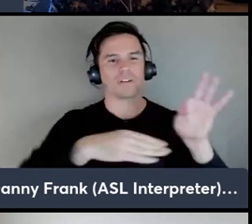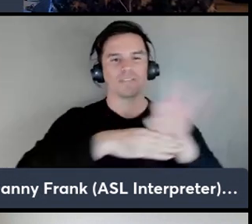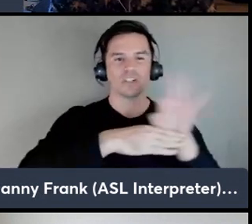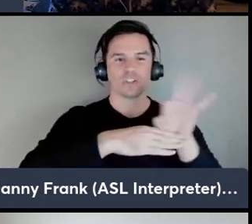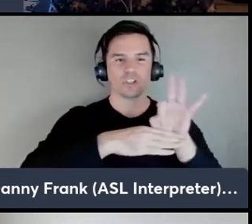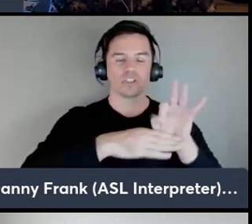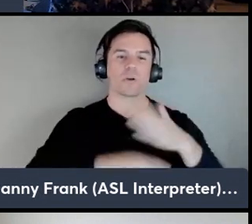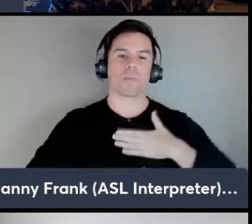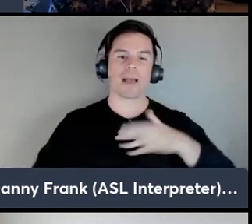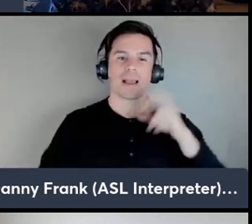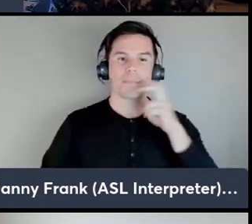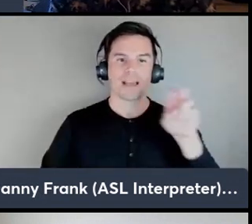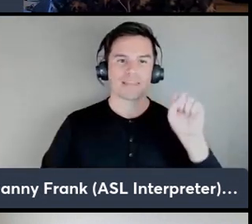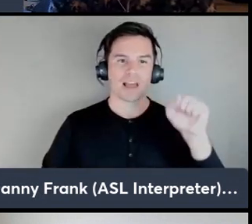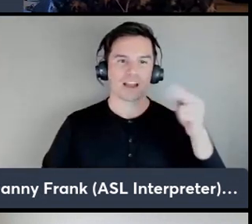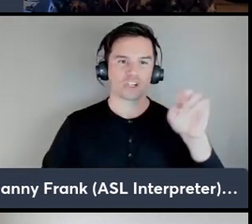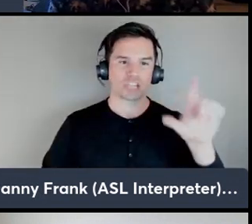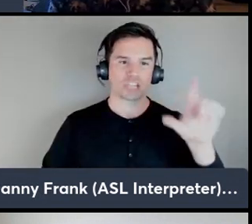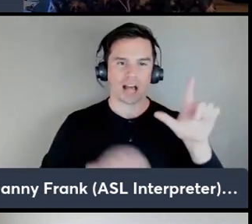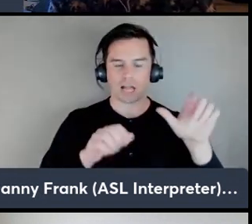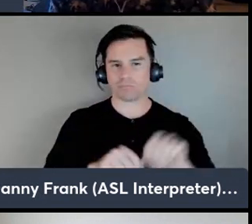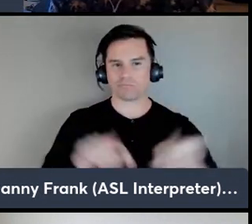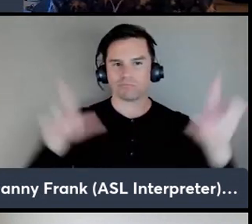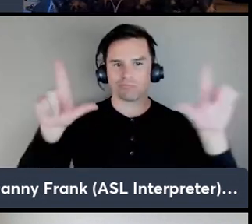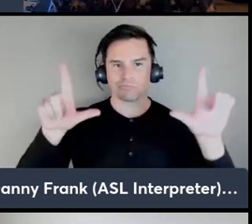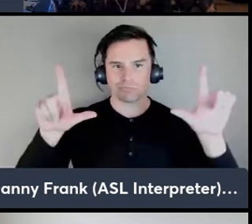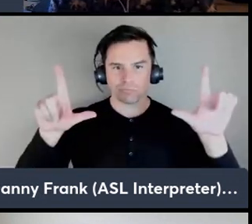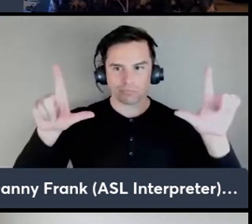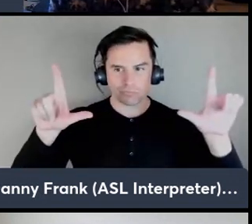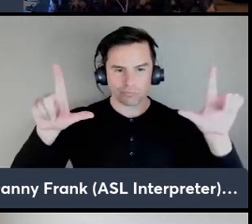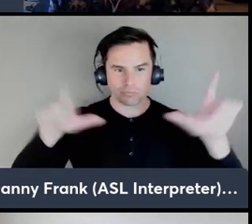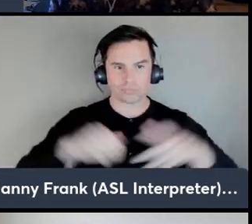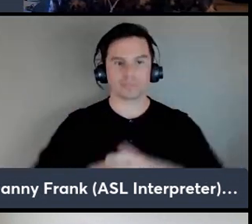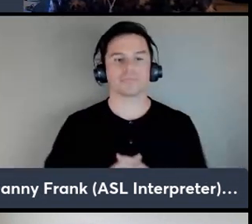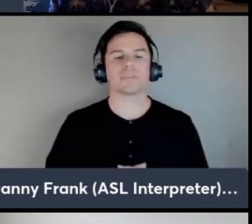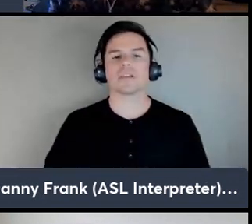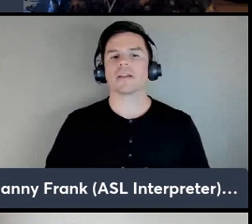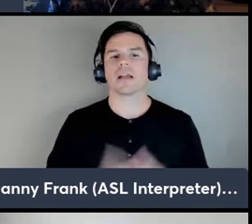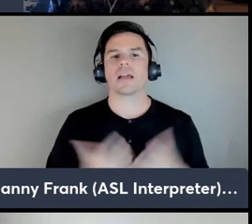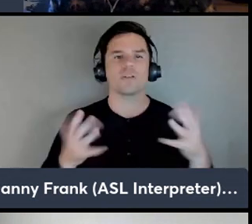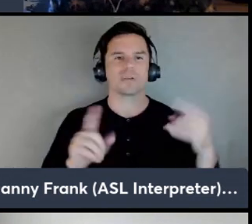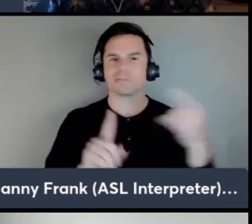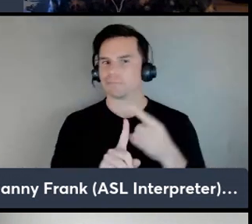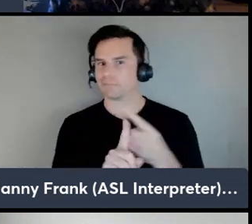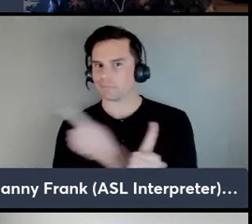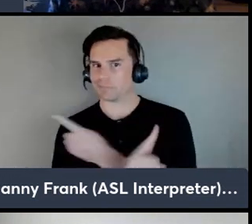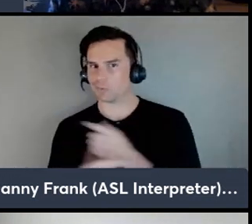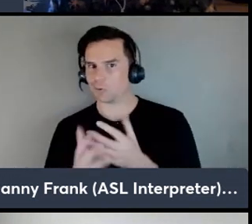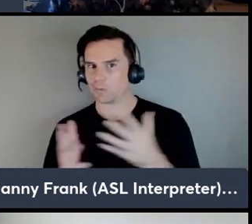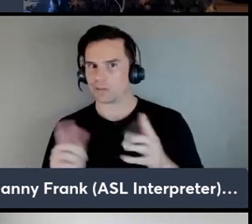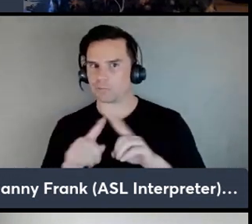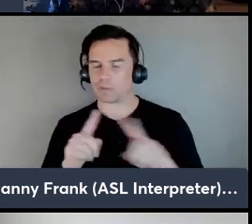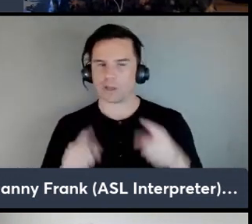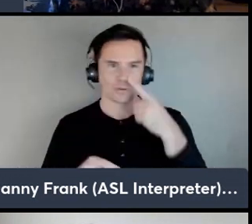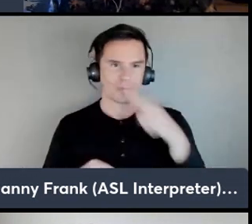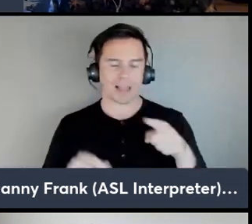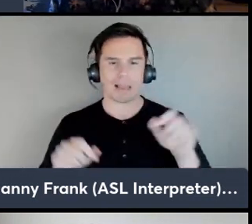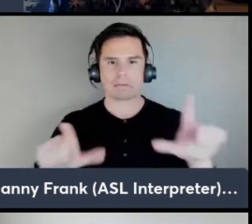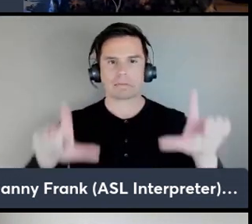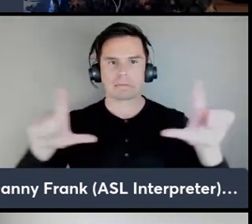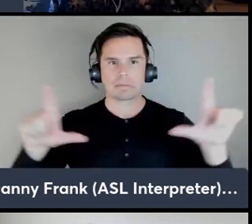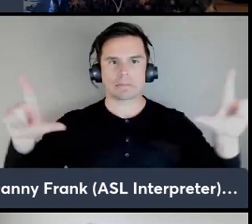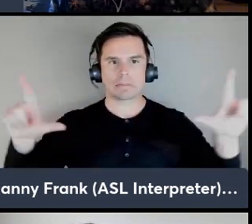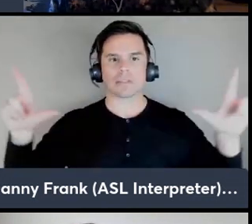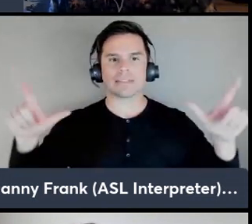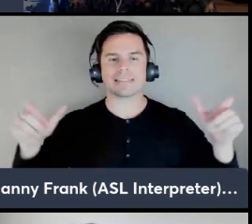Python shell, if I type in Python, I want to ask. Not to throw you too far off track, would you mind expanding your terminal just a little bit so we got some